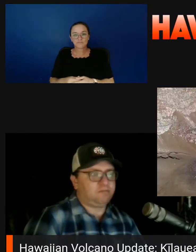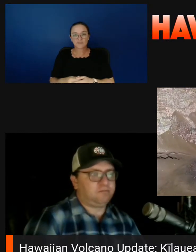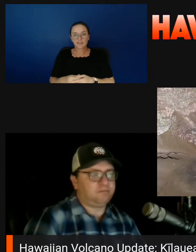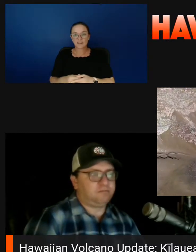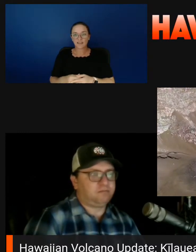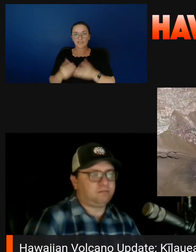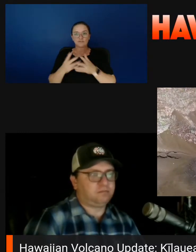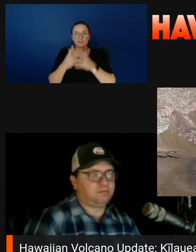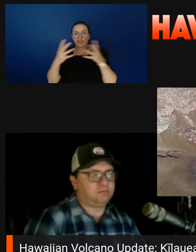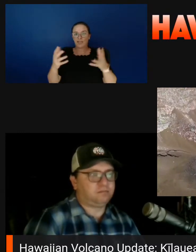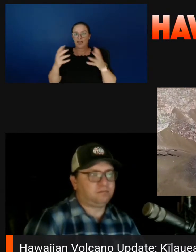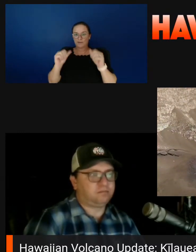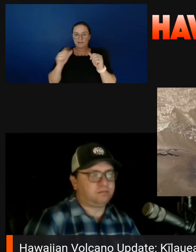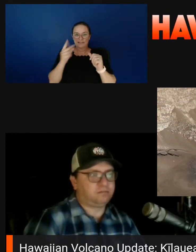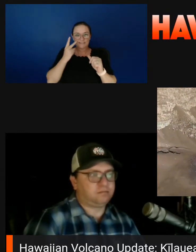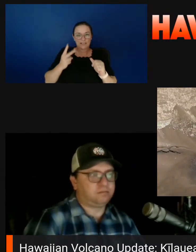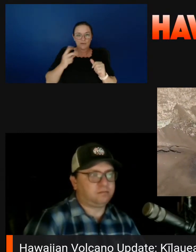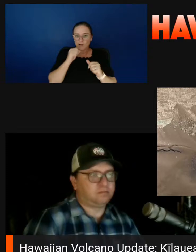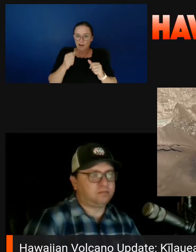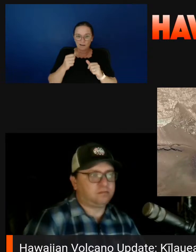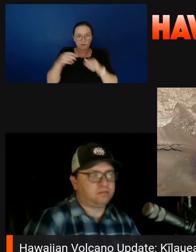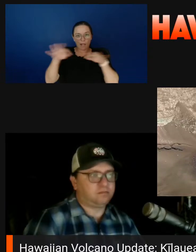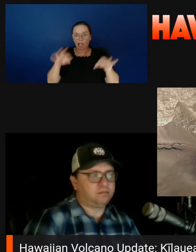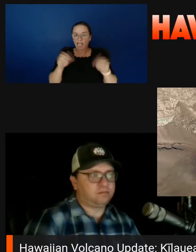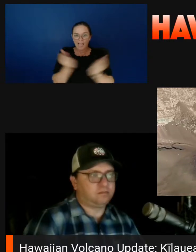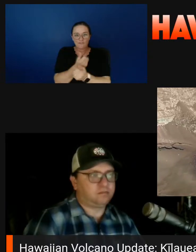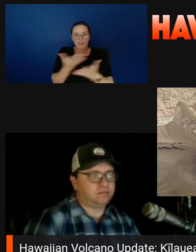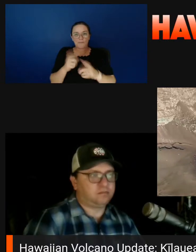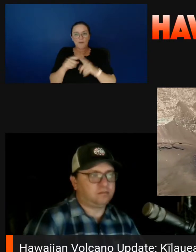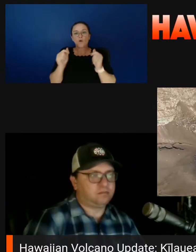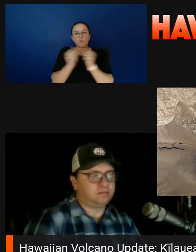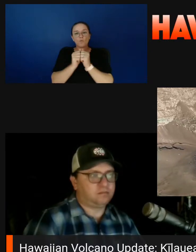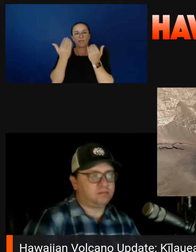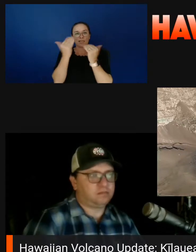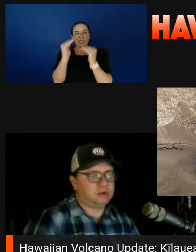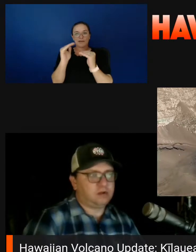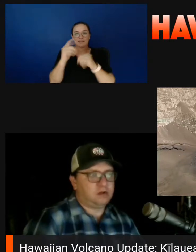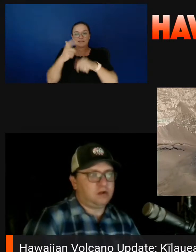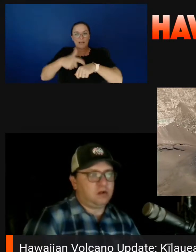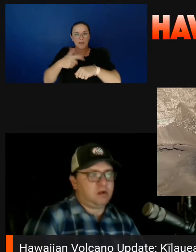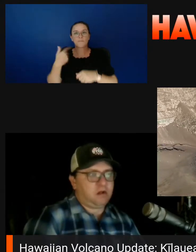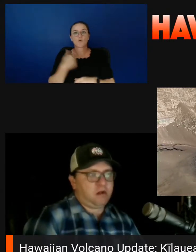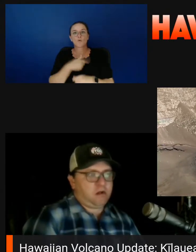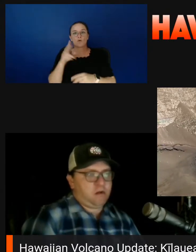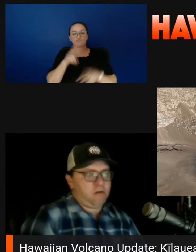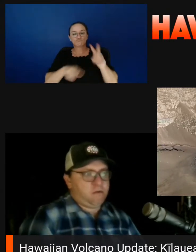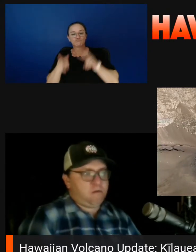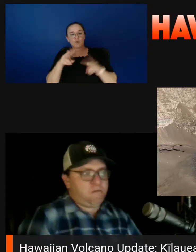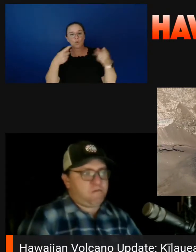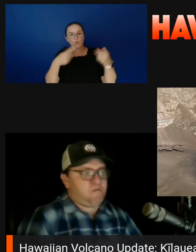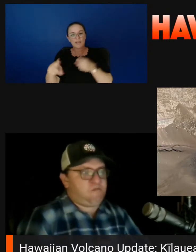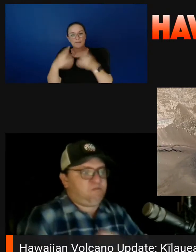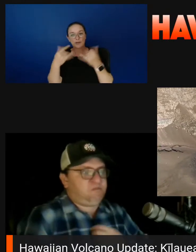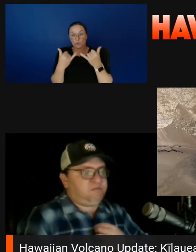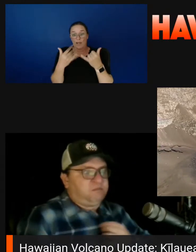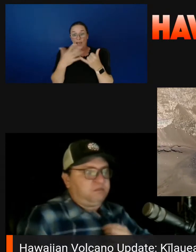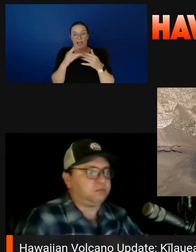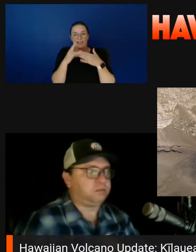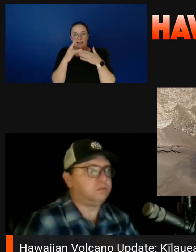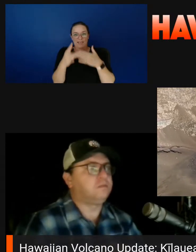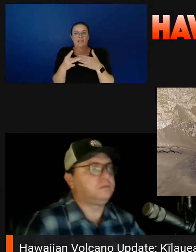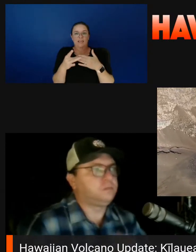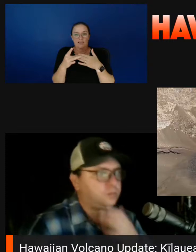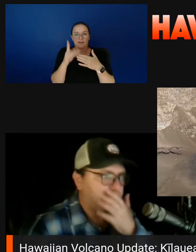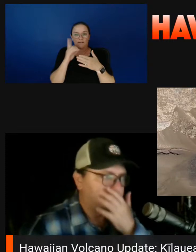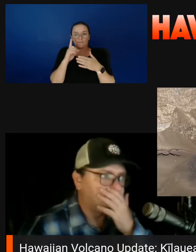We won't cover all of it, of course. We're just going to basically, with our limited time today, just look at what's happened today and leading up to it over